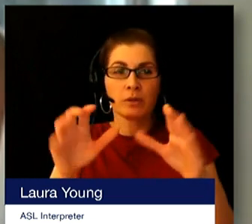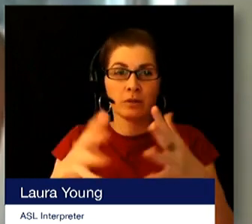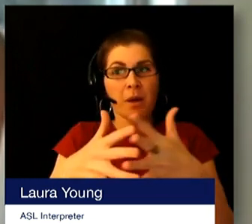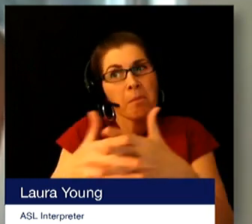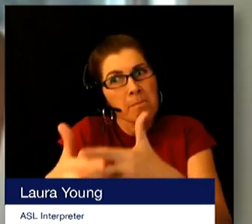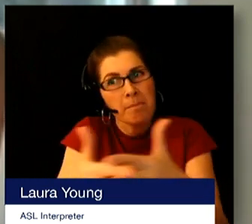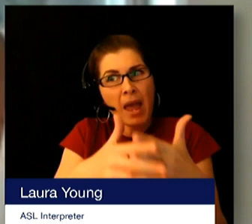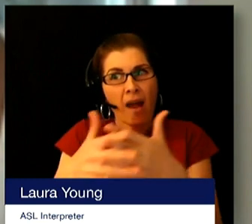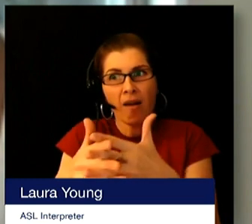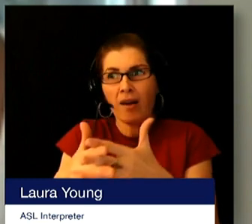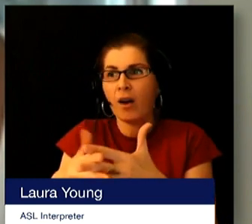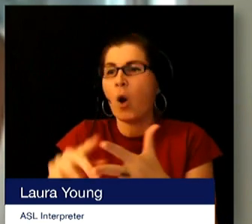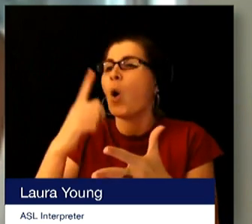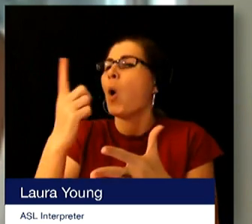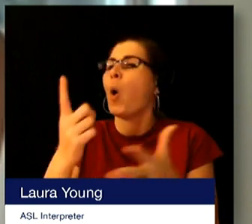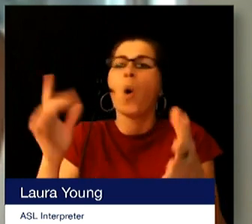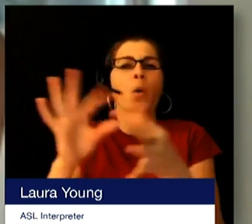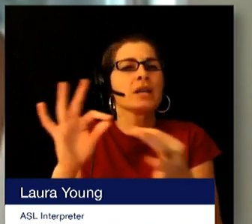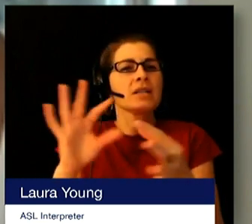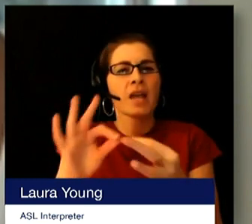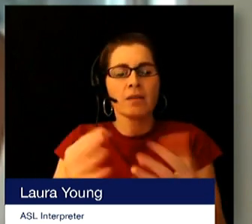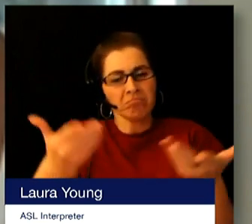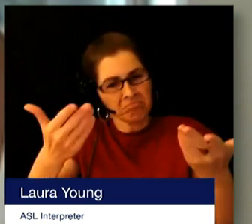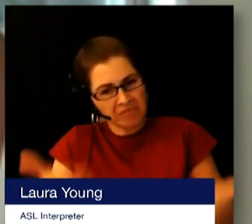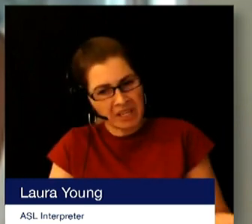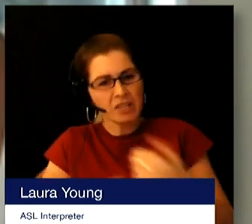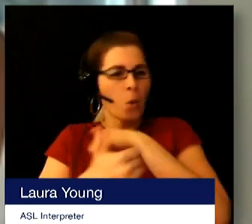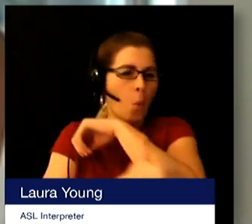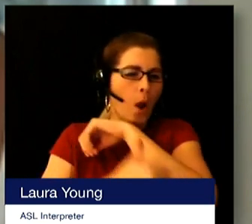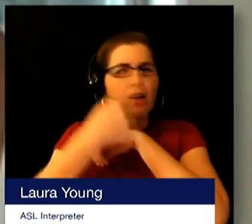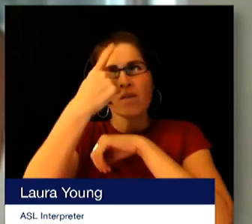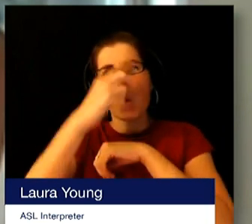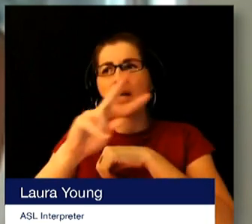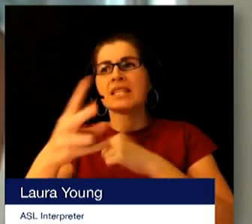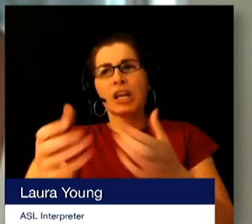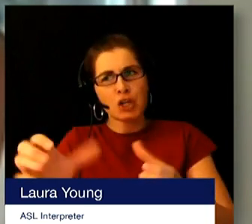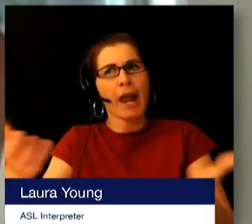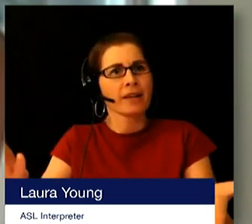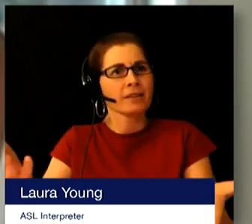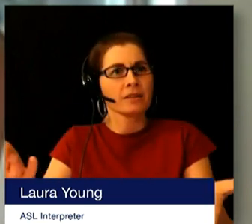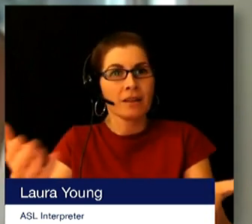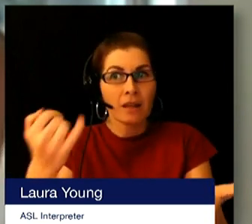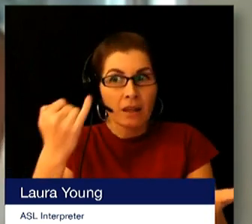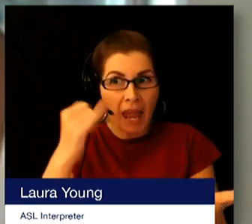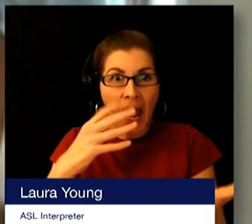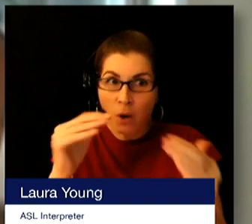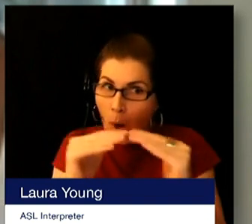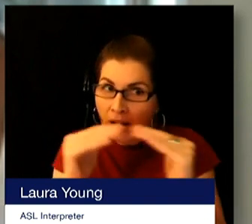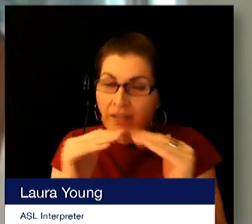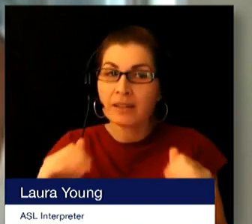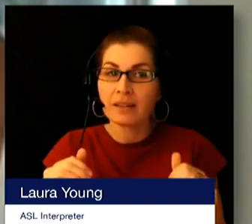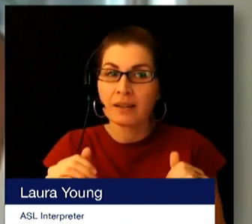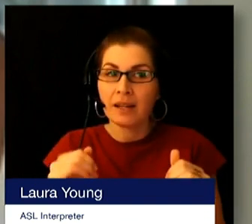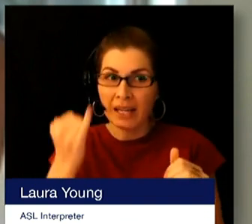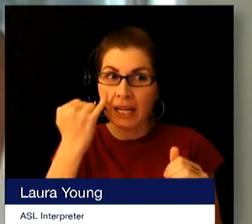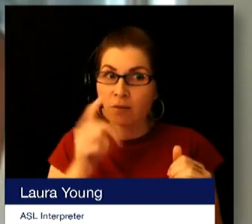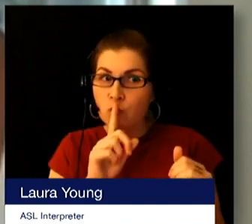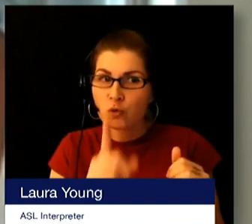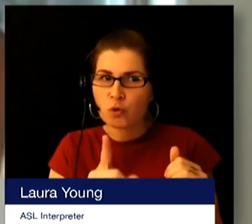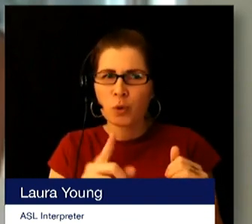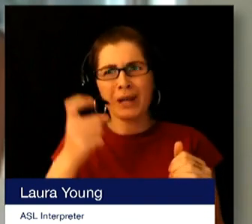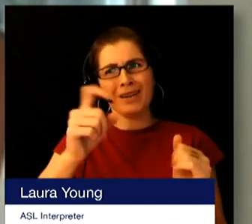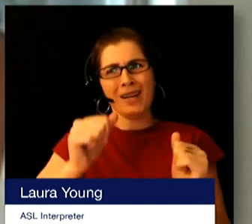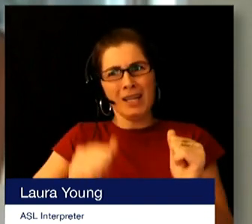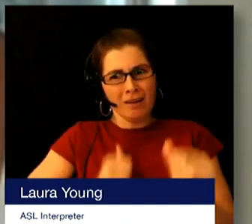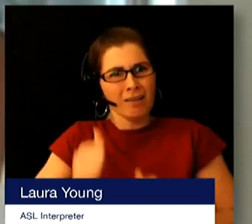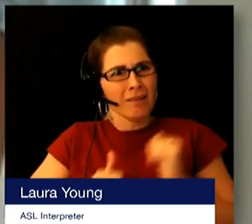is a land of second chances and equality. And if that is true, we must act on that. We must